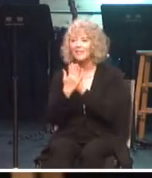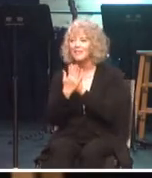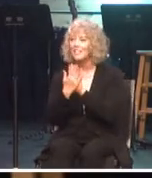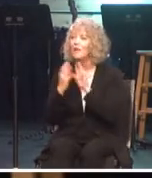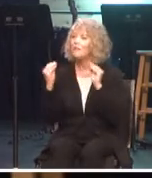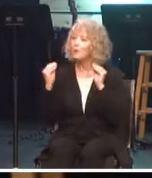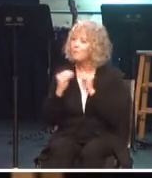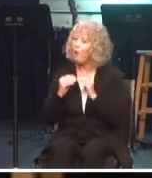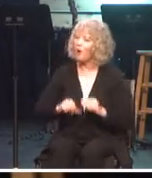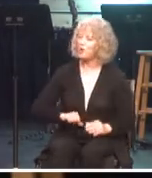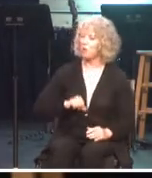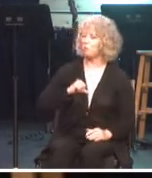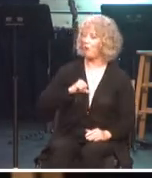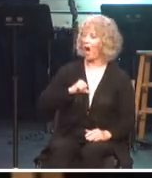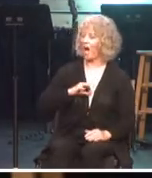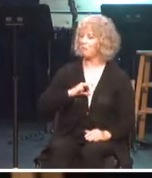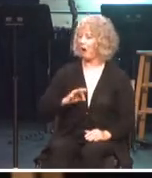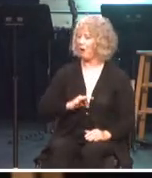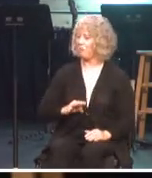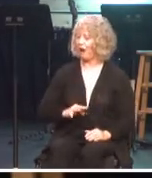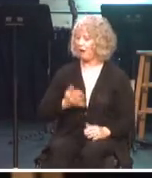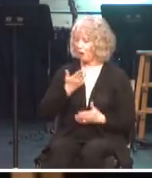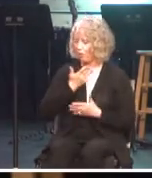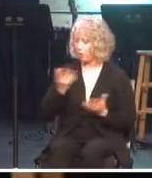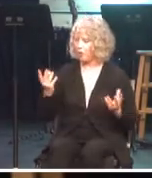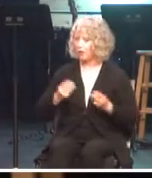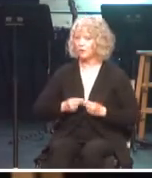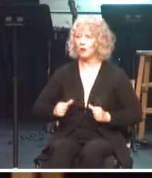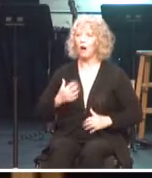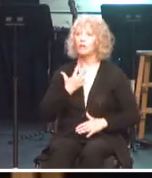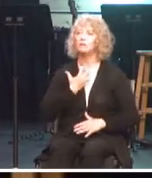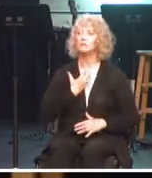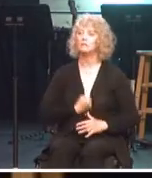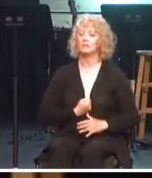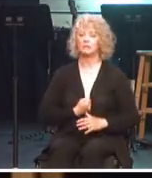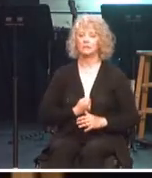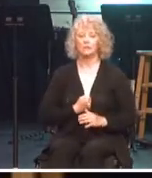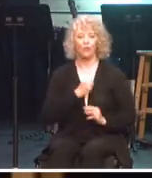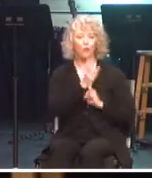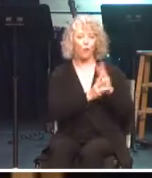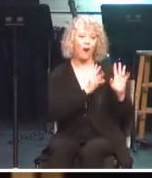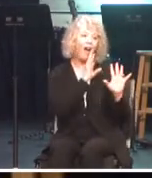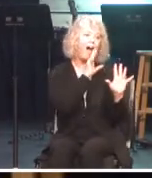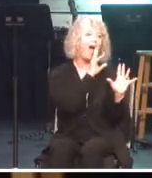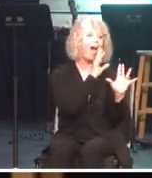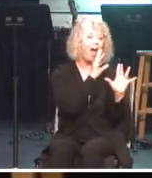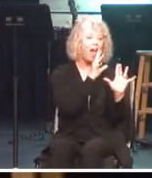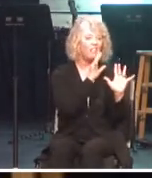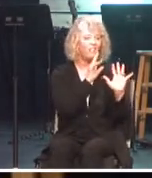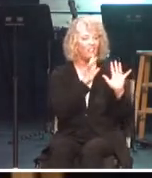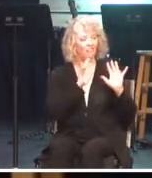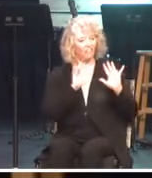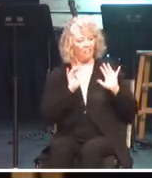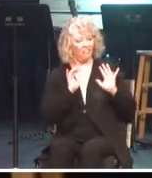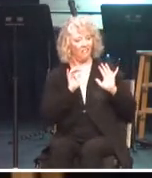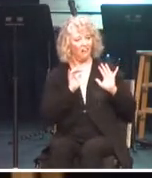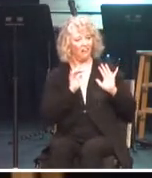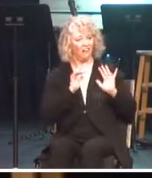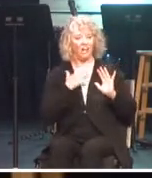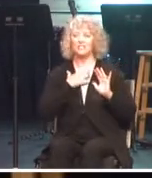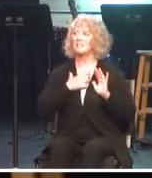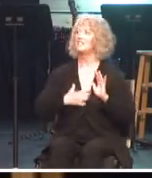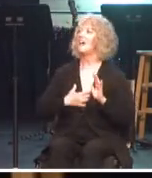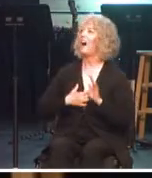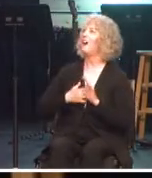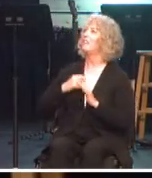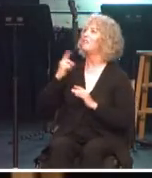The more your pride will be broken. The more the shimmer of this world will fade. The more your longing for eternal glory will grow.